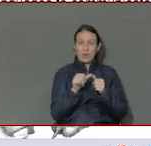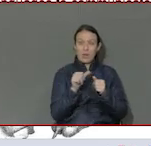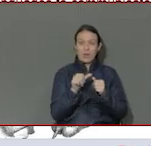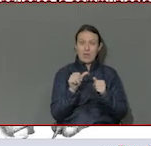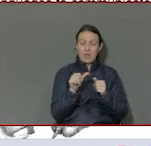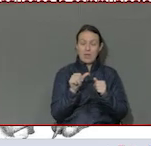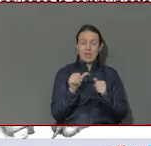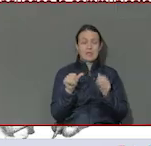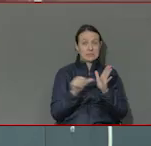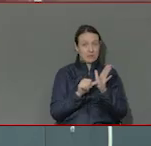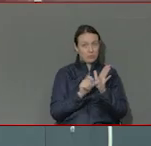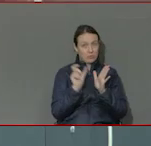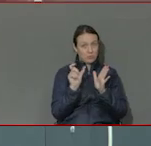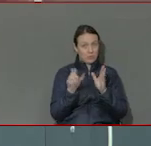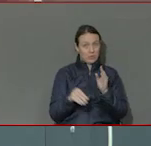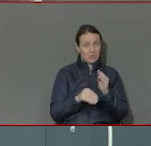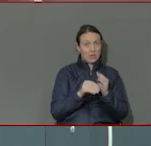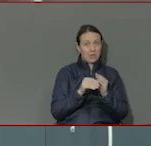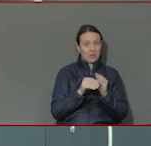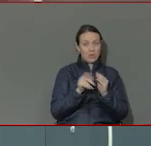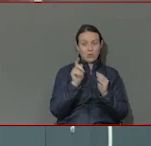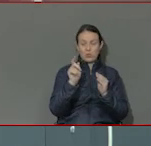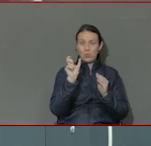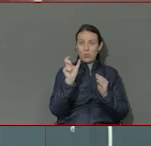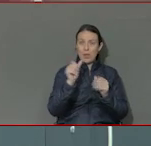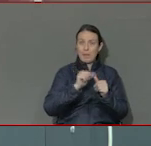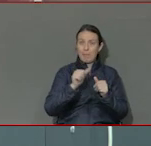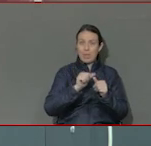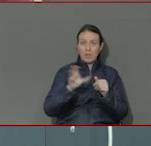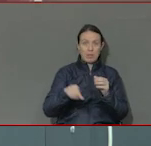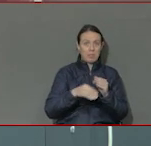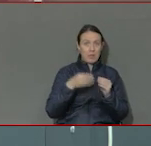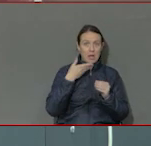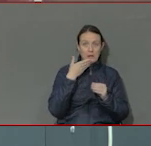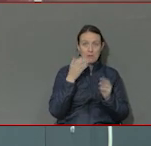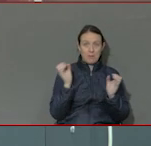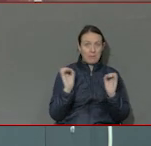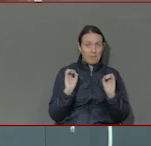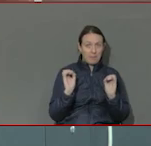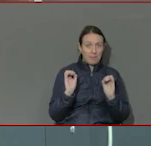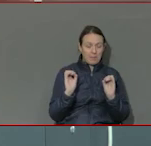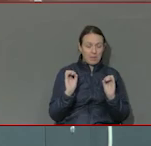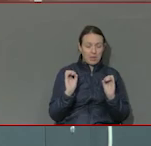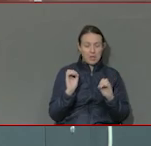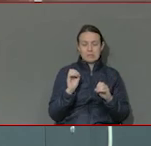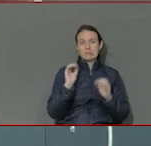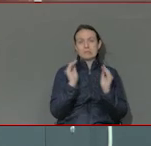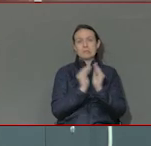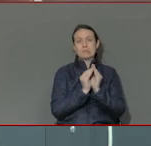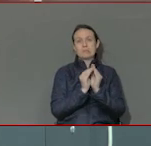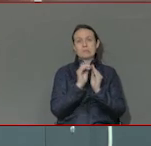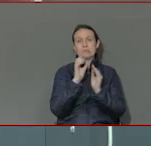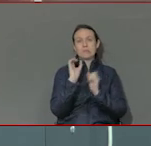important. If your answer does not have better, you just write coordination of movement, your answer is